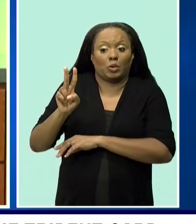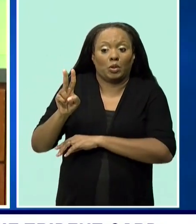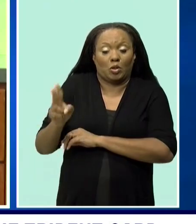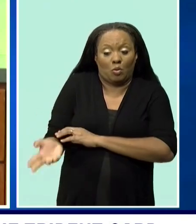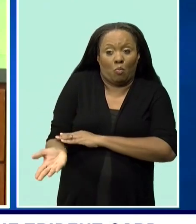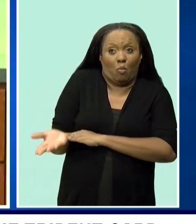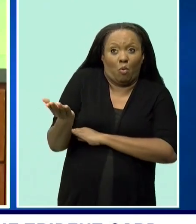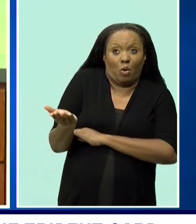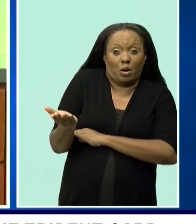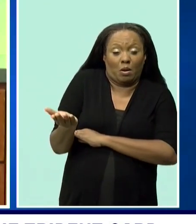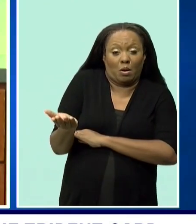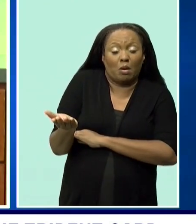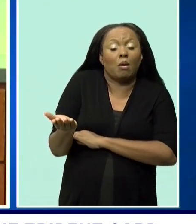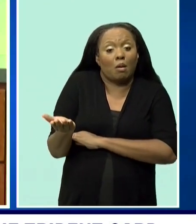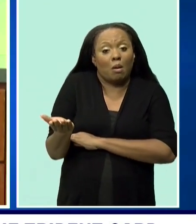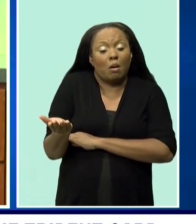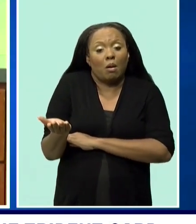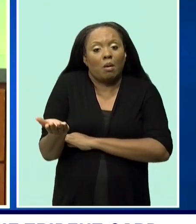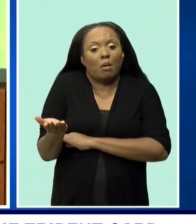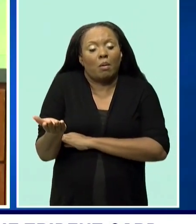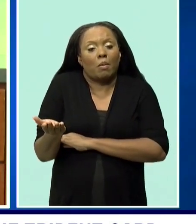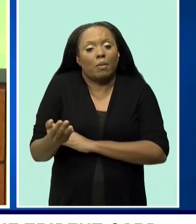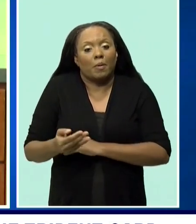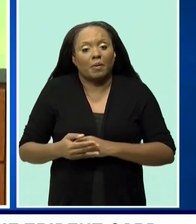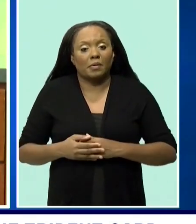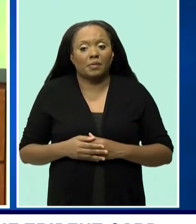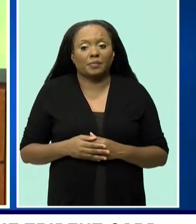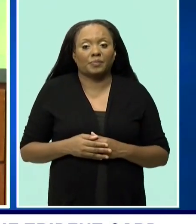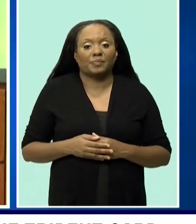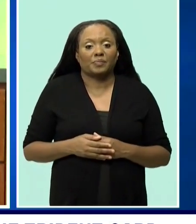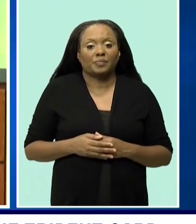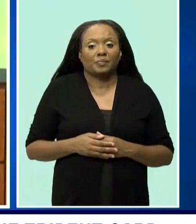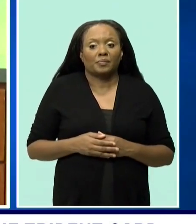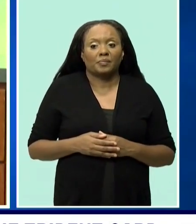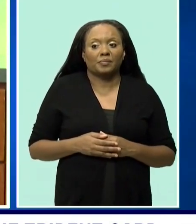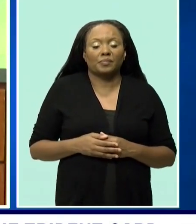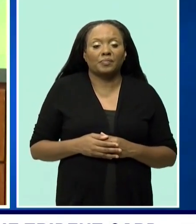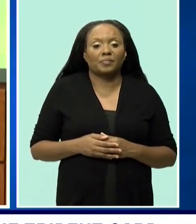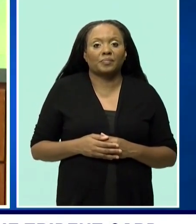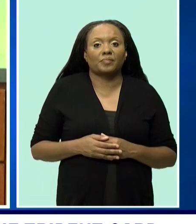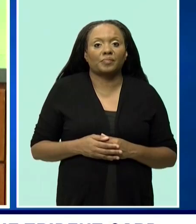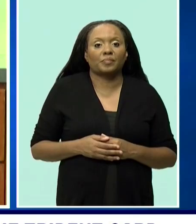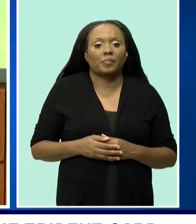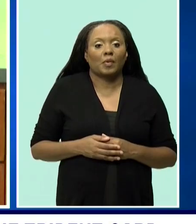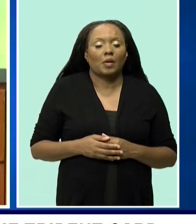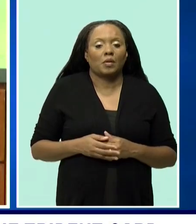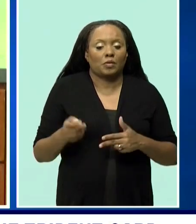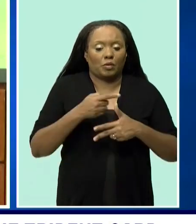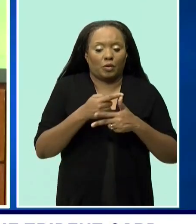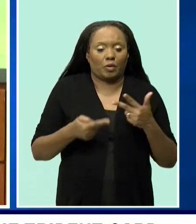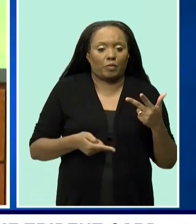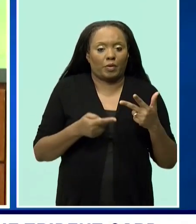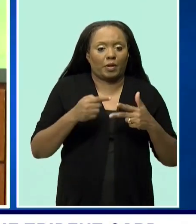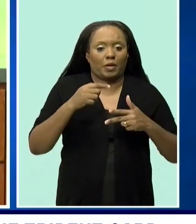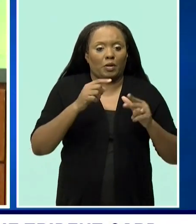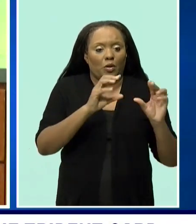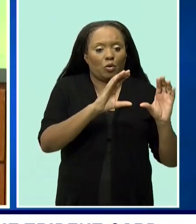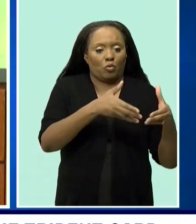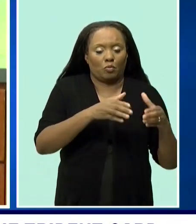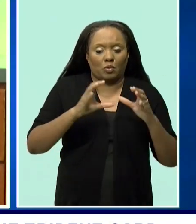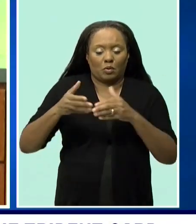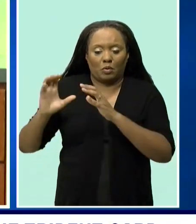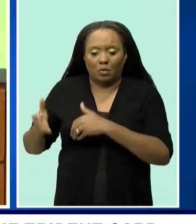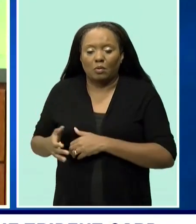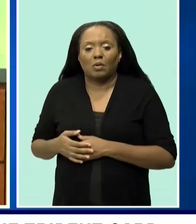on the increase in the number of shifts, the number of persons doing the actual